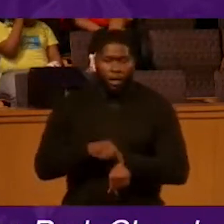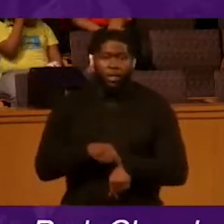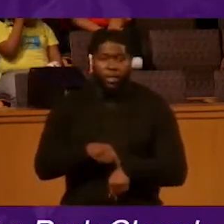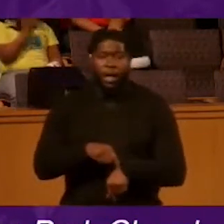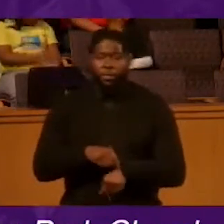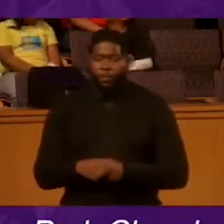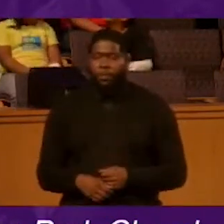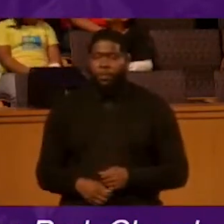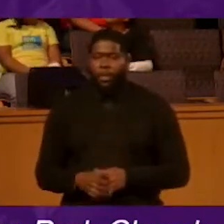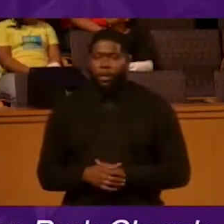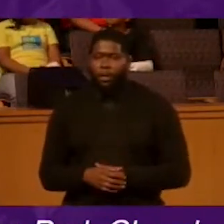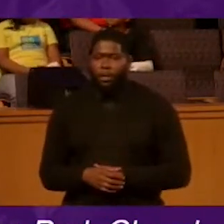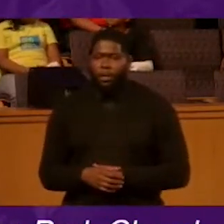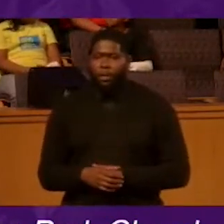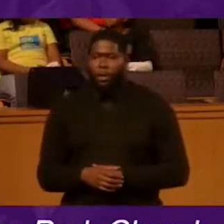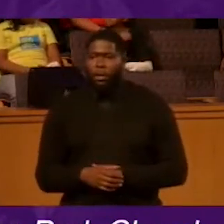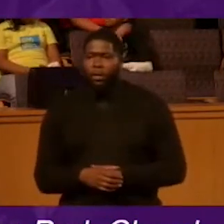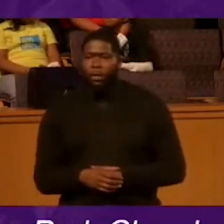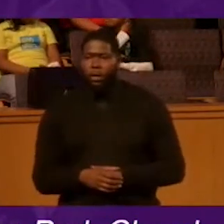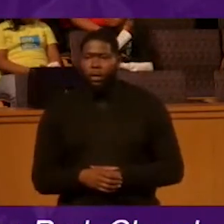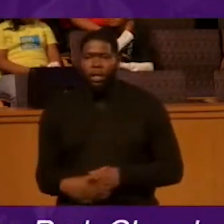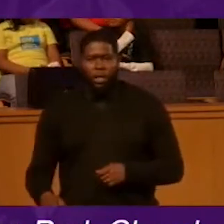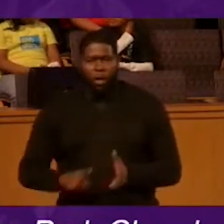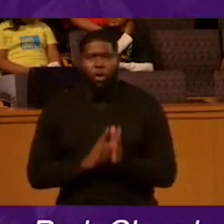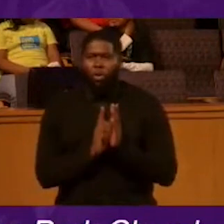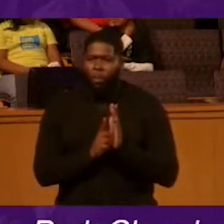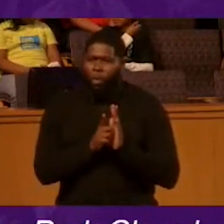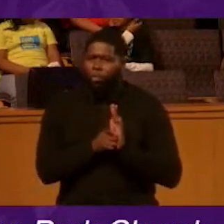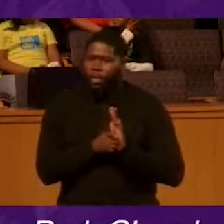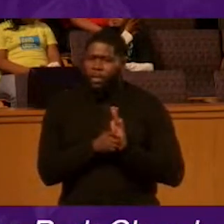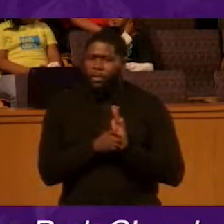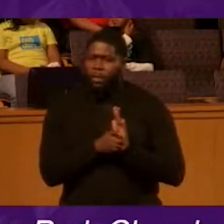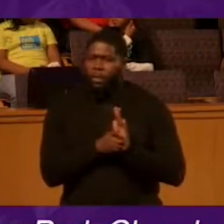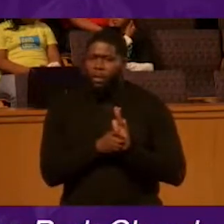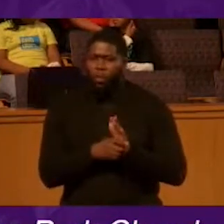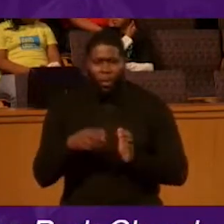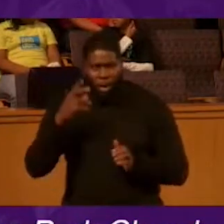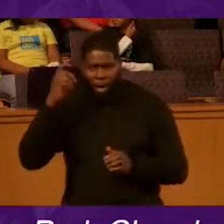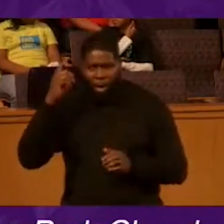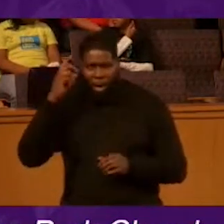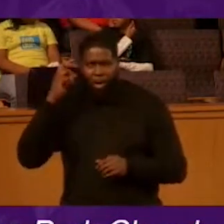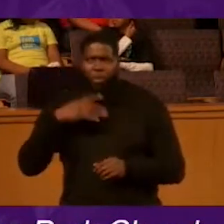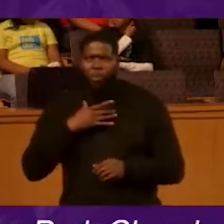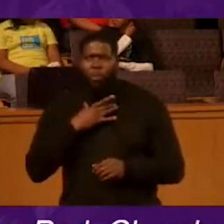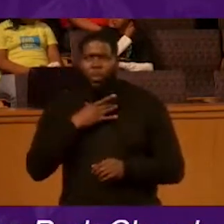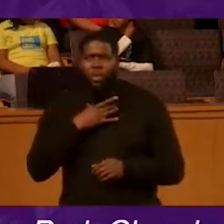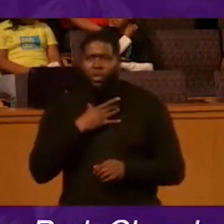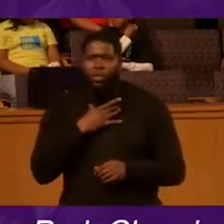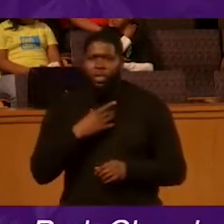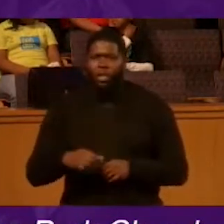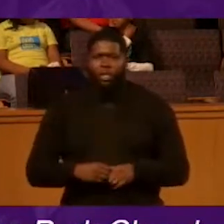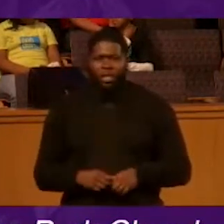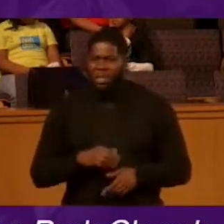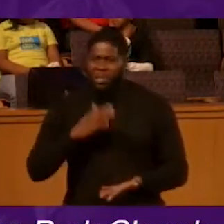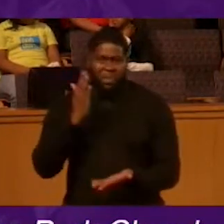Clumsy fall, and that there are moments when I wonder, should I just quit,